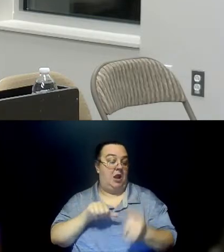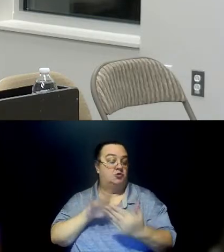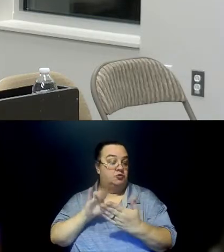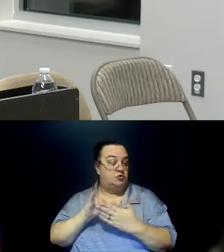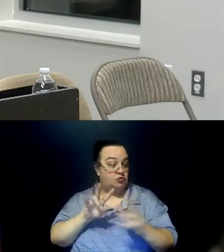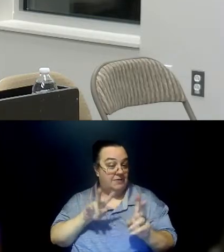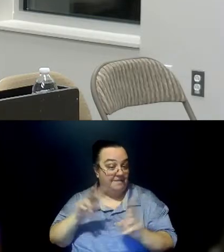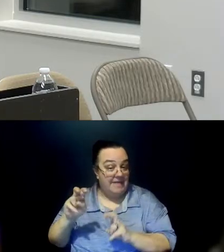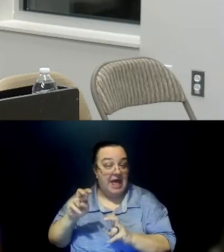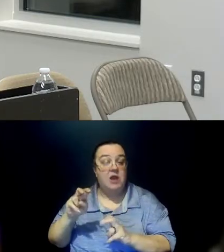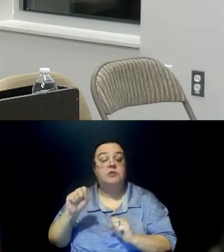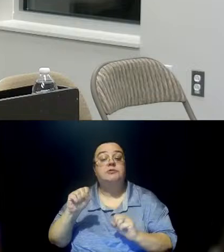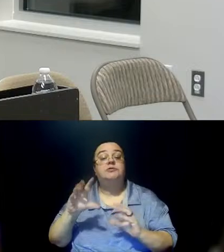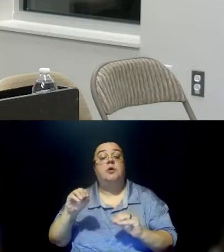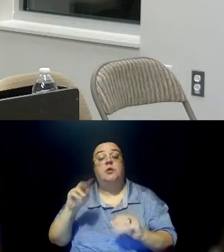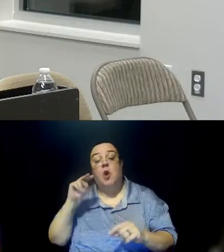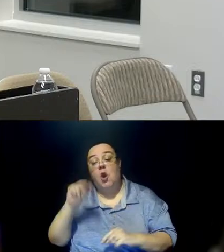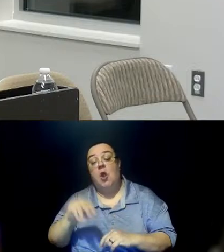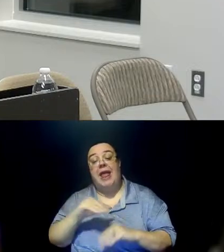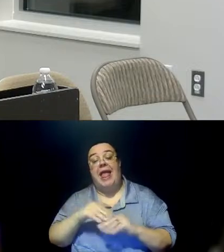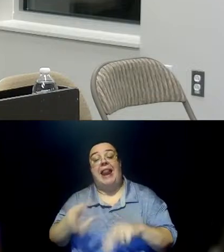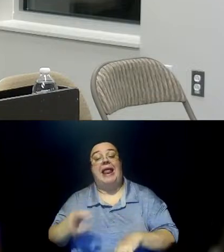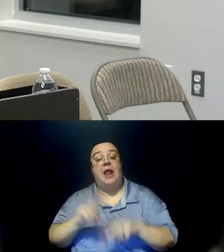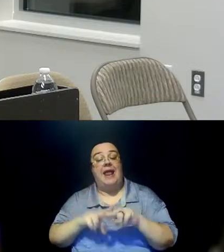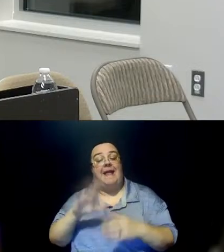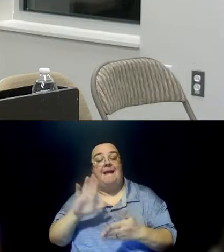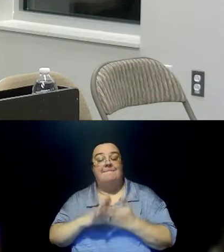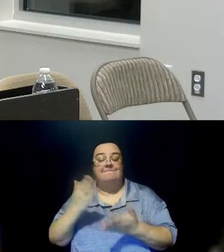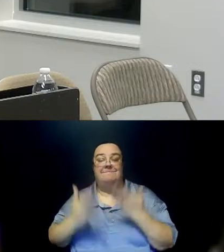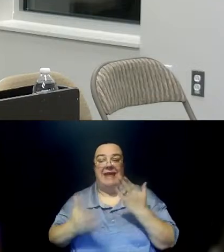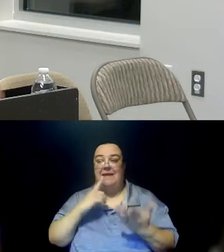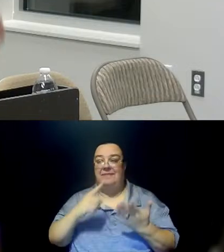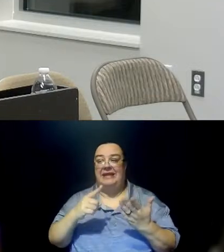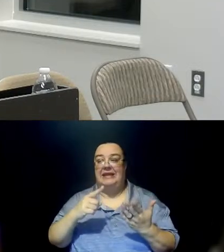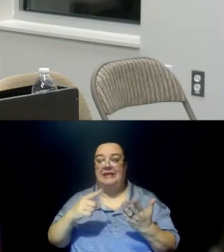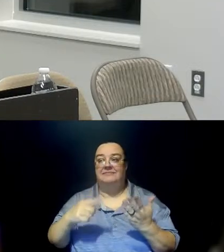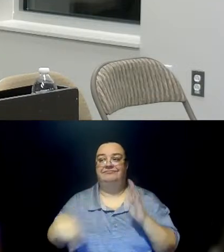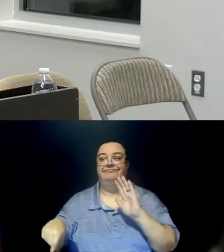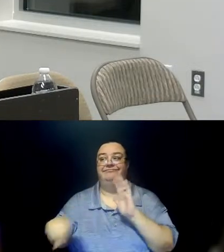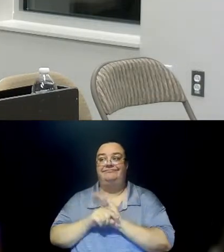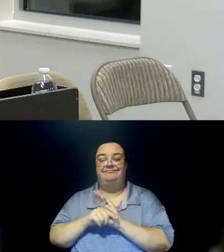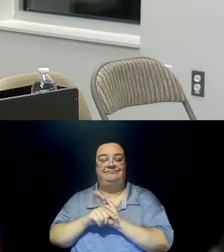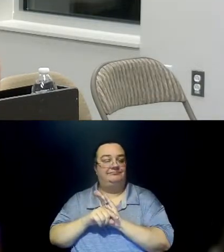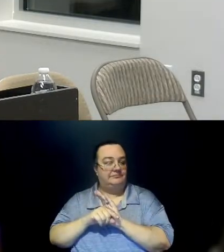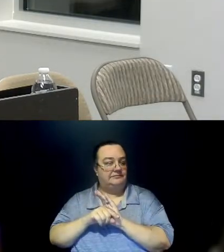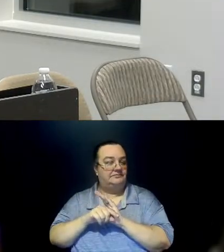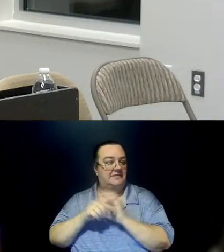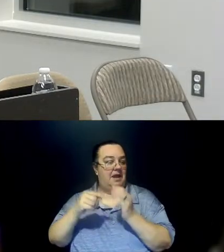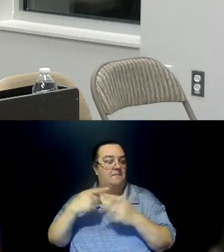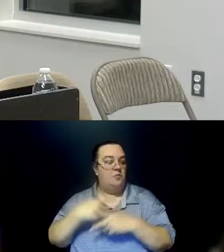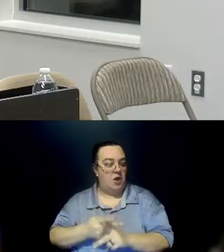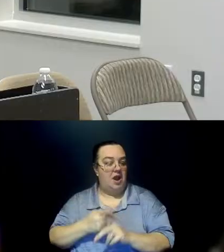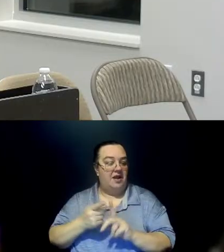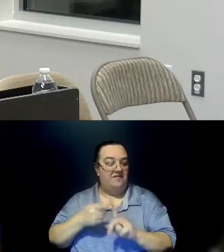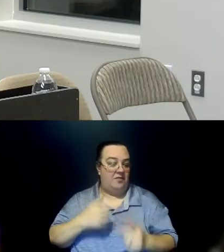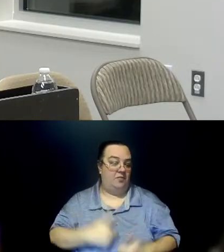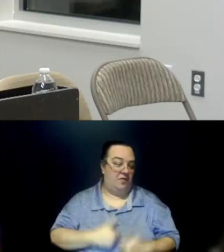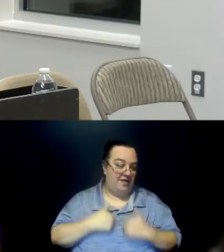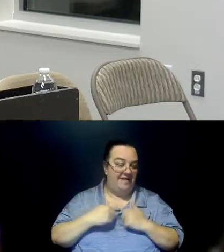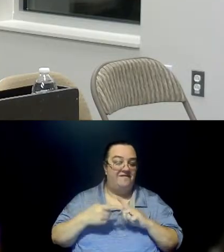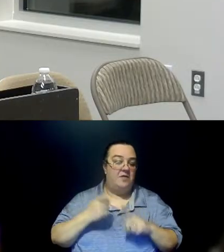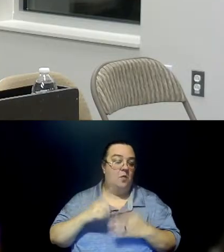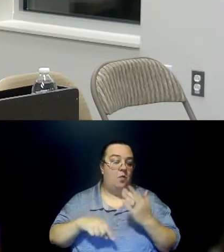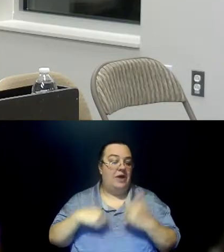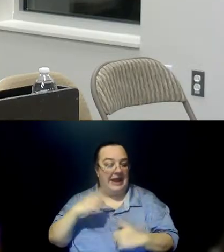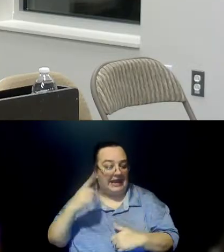looking at an increase may be counterproductive to what I hear from residents and what I hear from the dais as far as impact